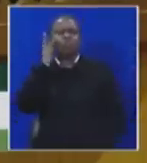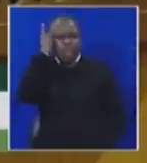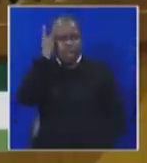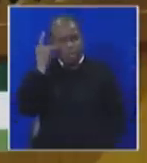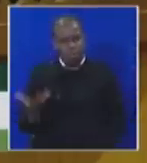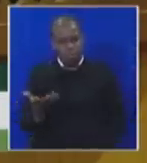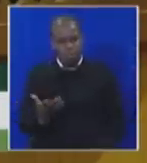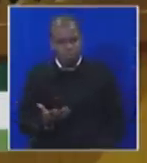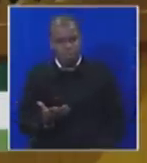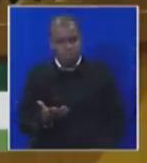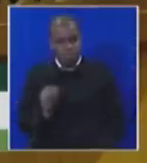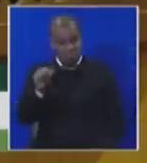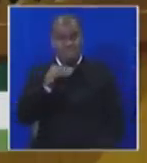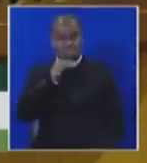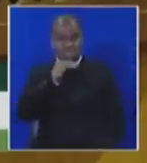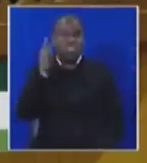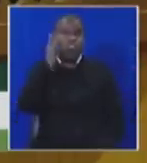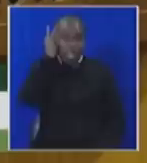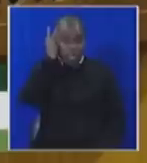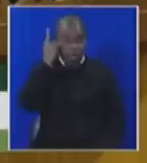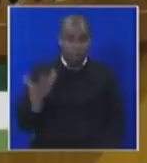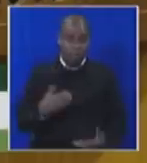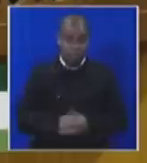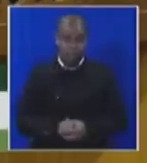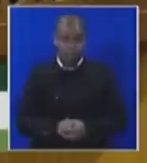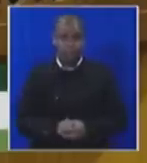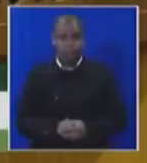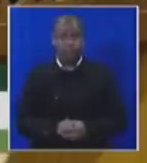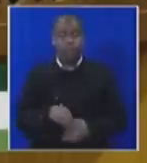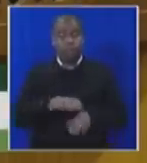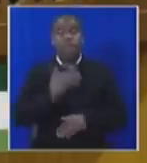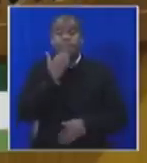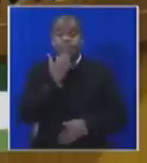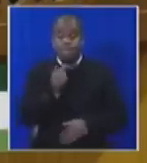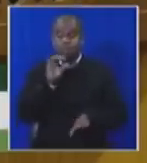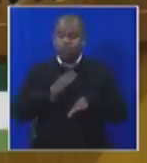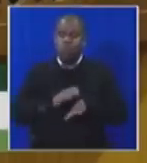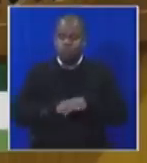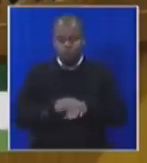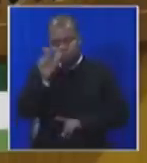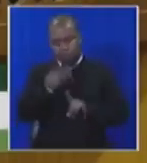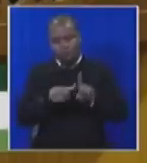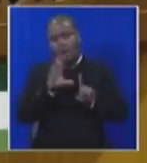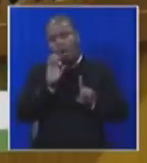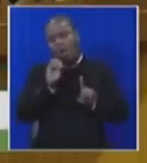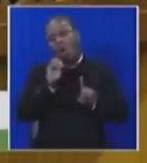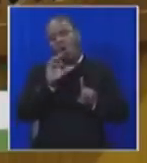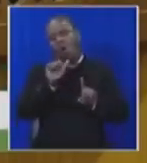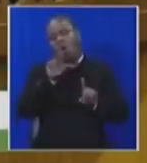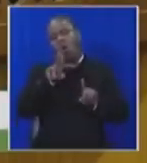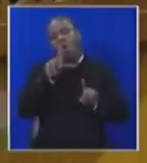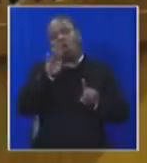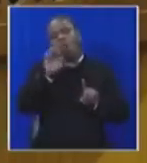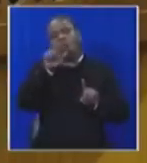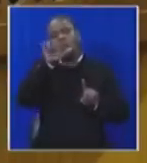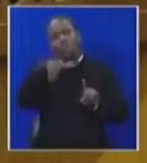fact that your address did not live up to the nation's expectations was best described by Aubrey Machiki, who said, and I quote,